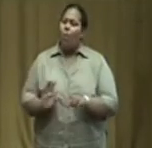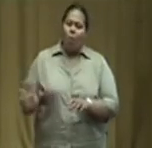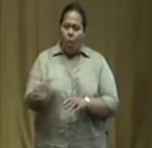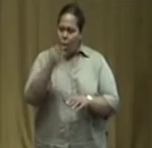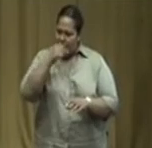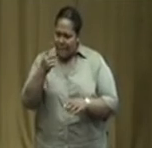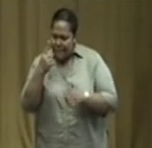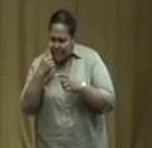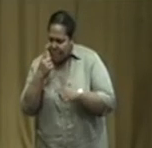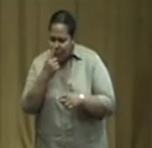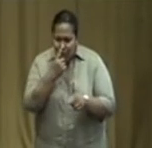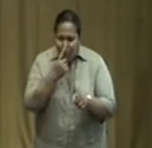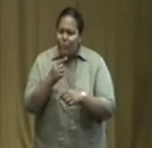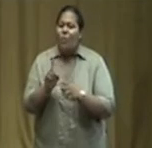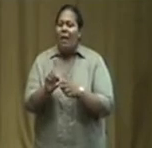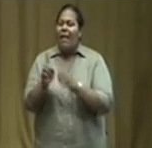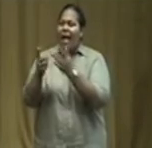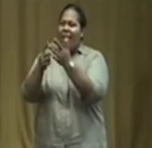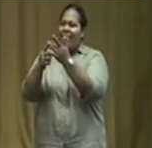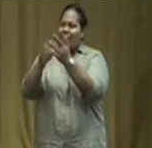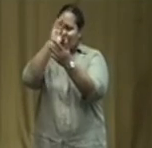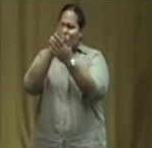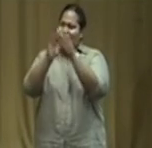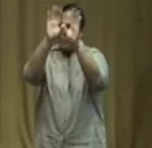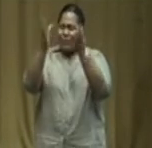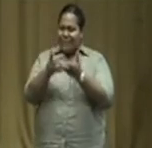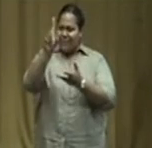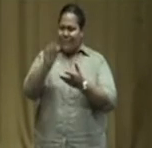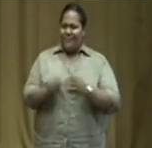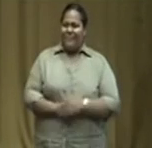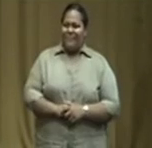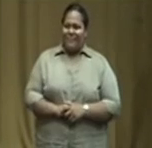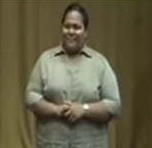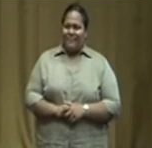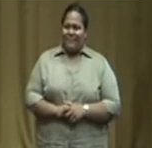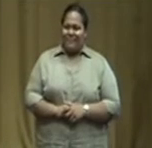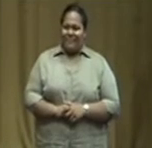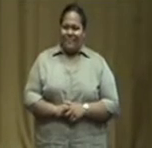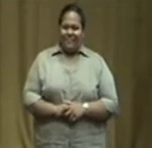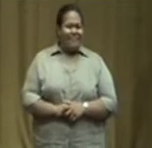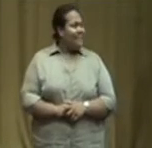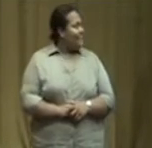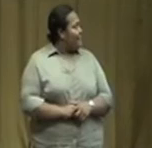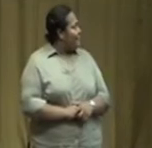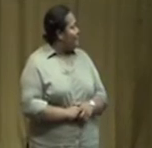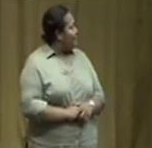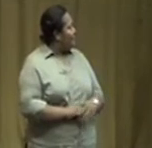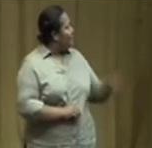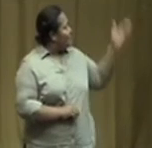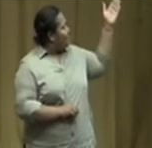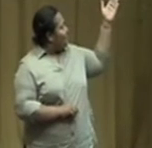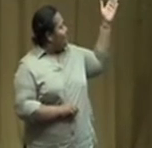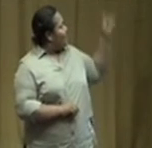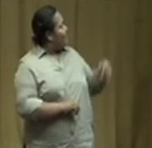Can you see any blogs here as I'm scaling? Yeah, here's one. See here? So this is an